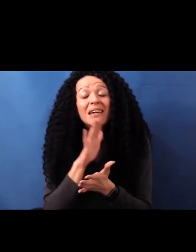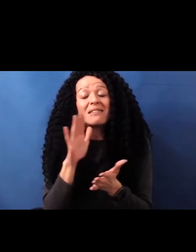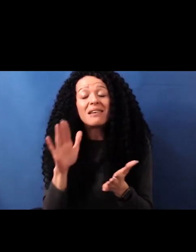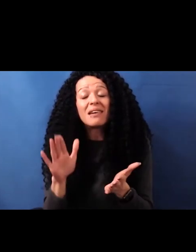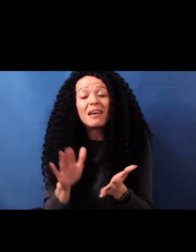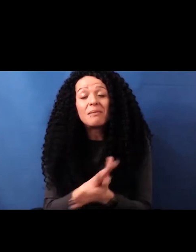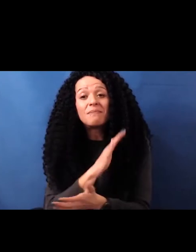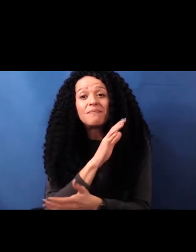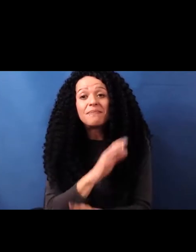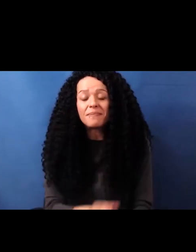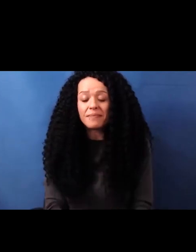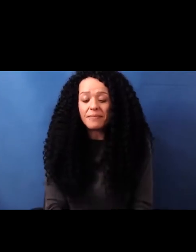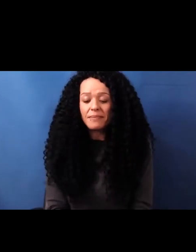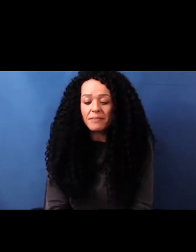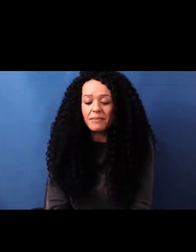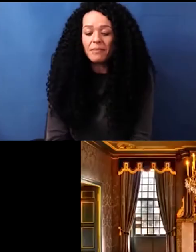pleased.